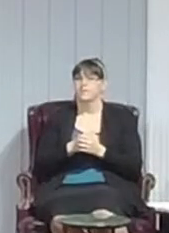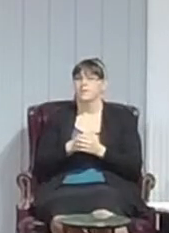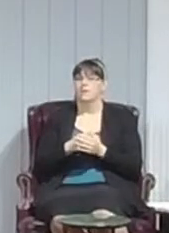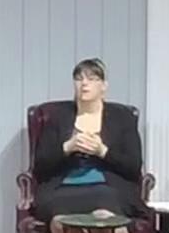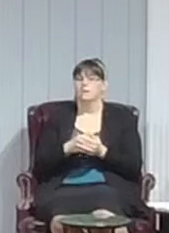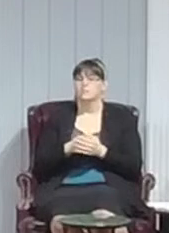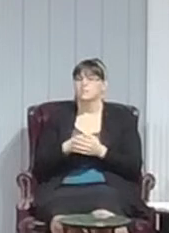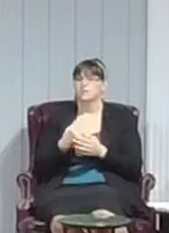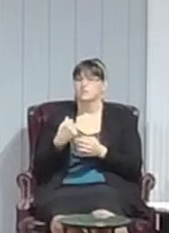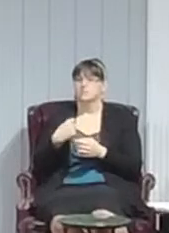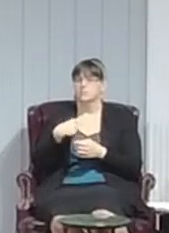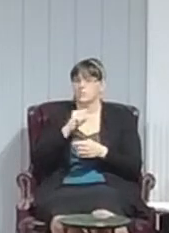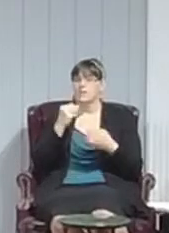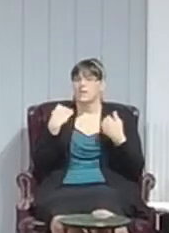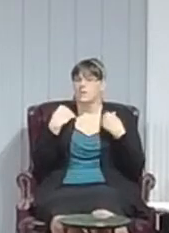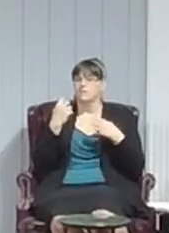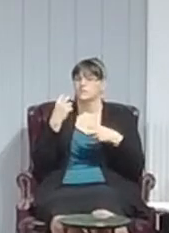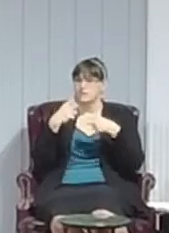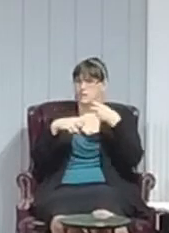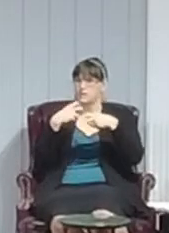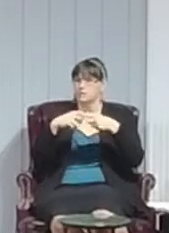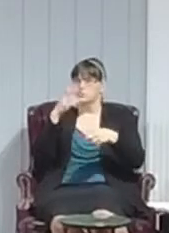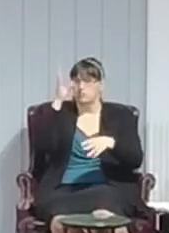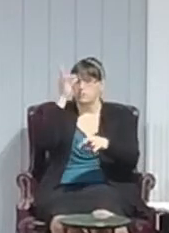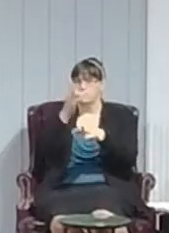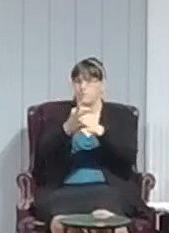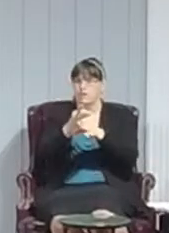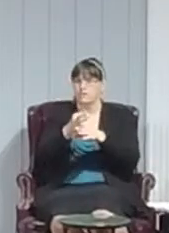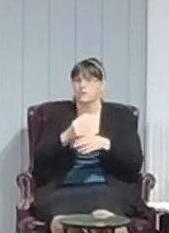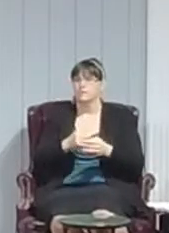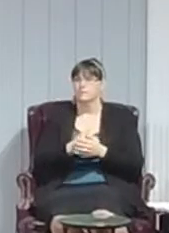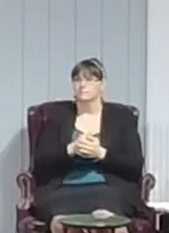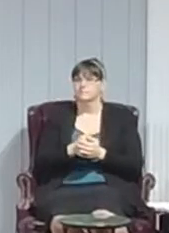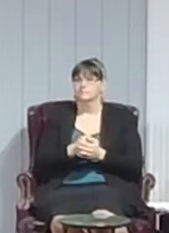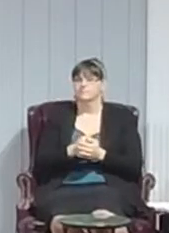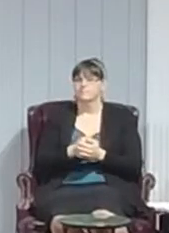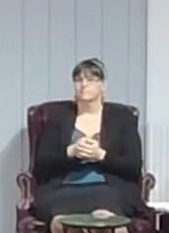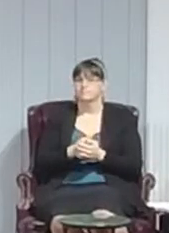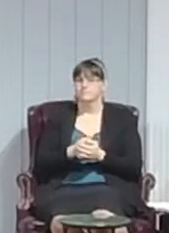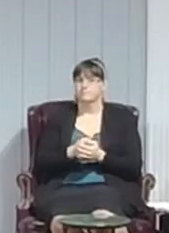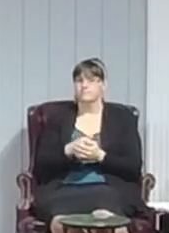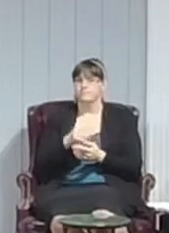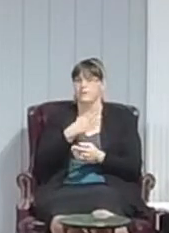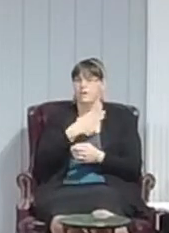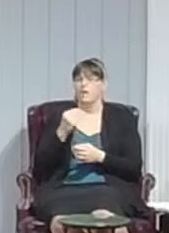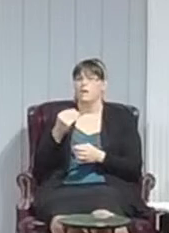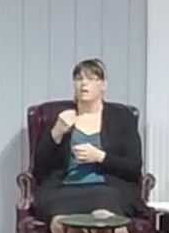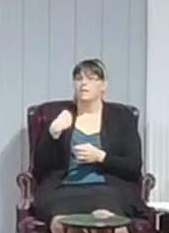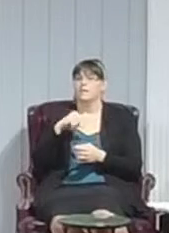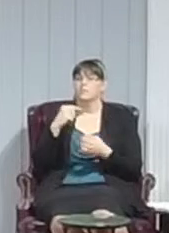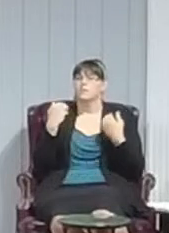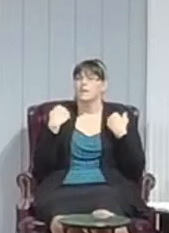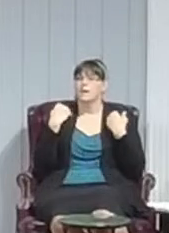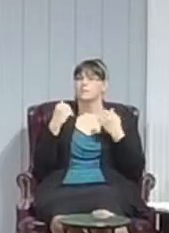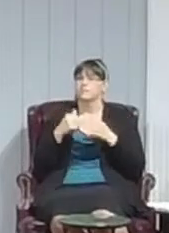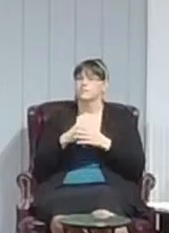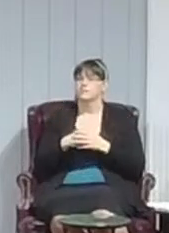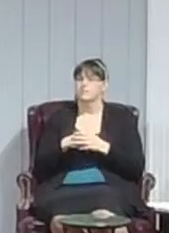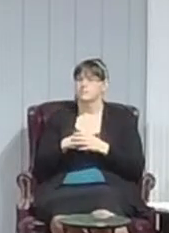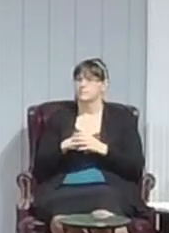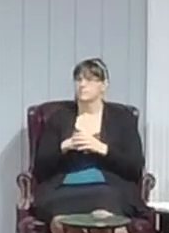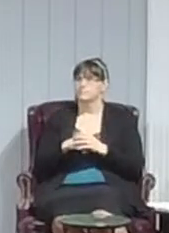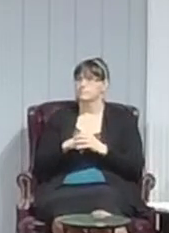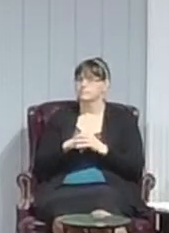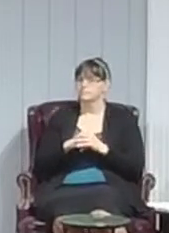of faith. Your heart is untroubled through faith. Number two, your heart is untroubled through, and I'm trying to keep